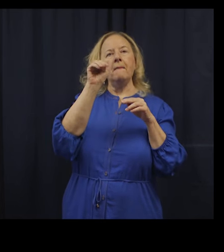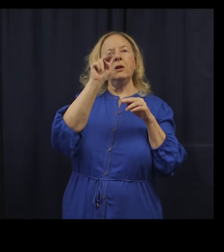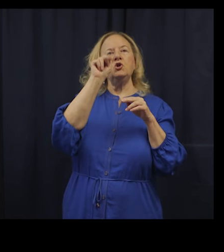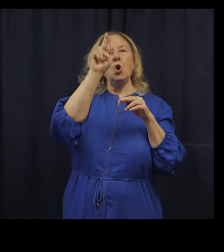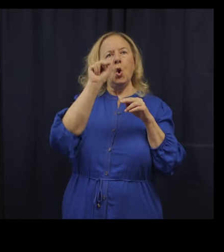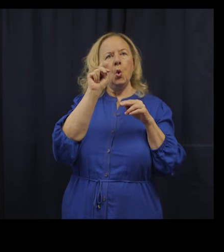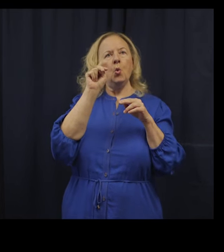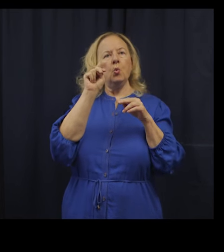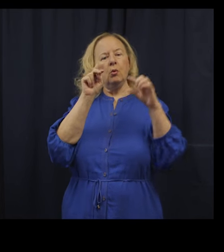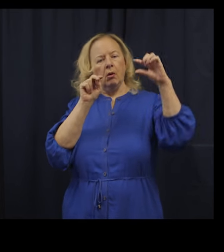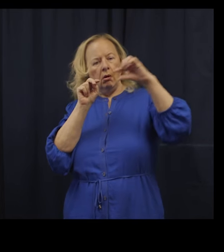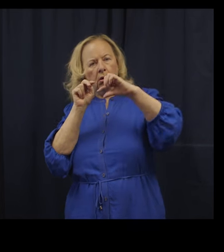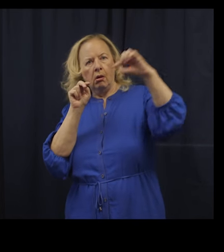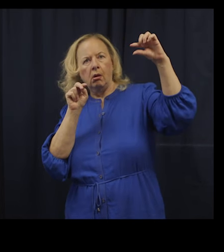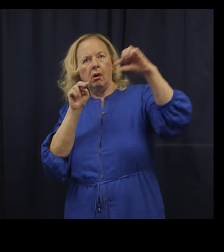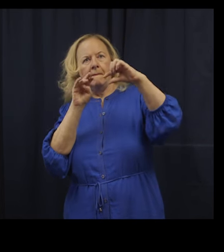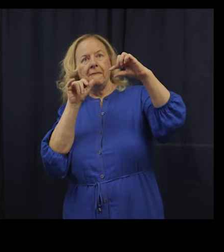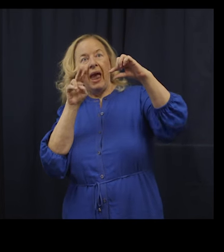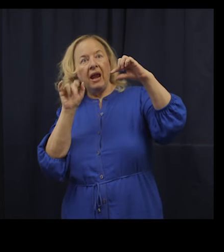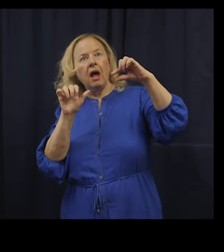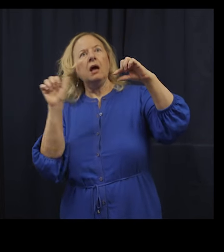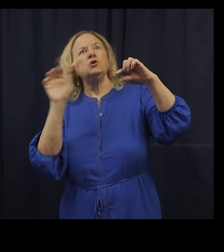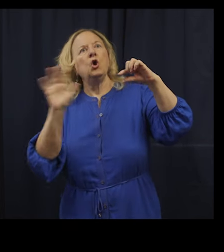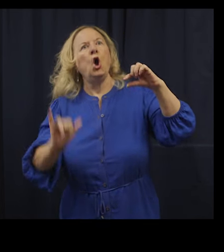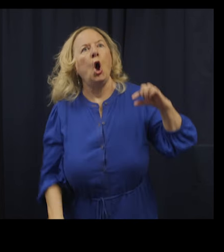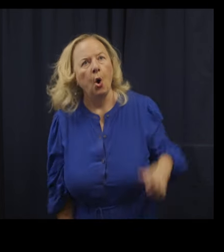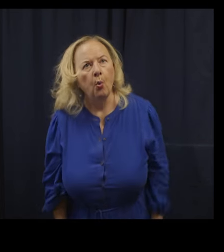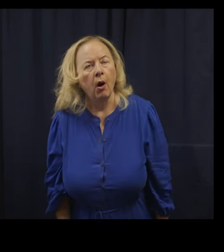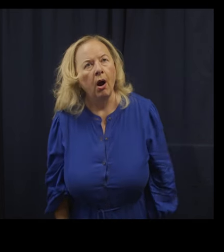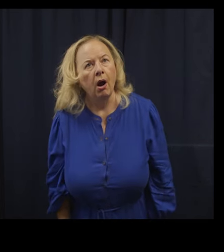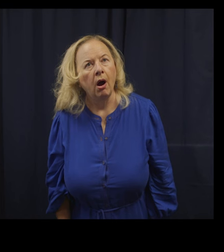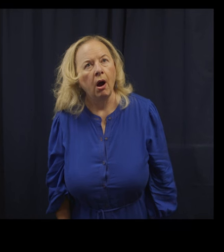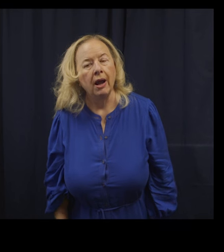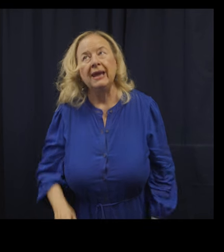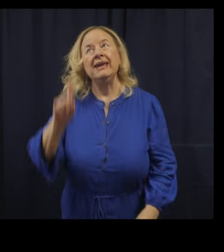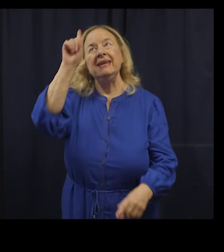His name is Manna as well.